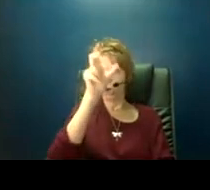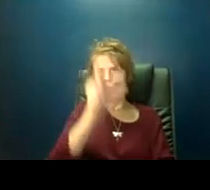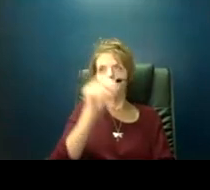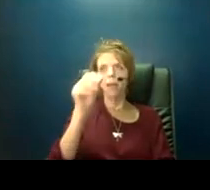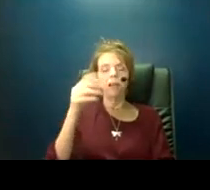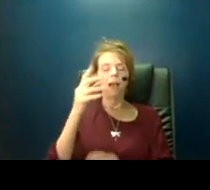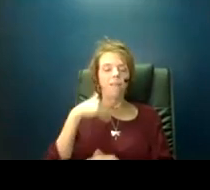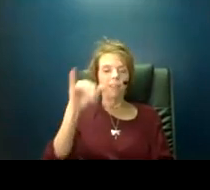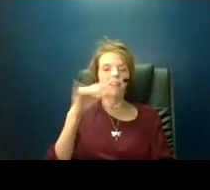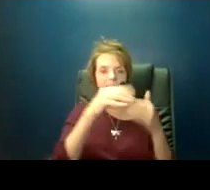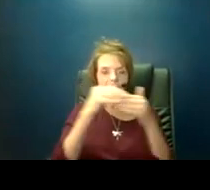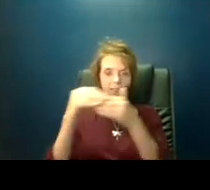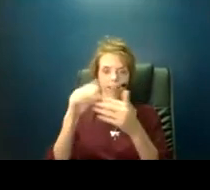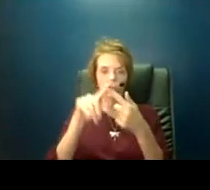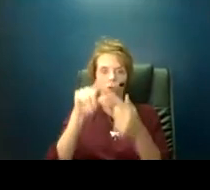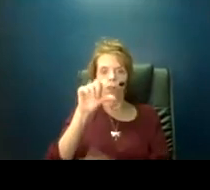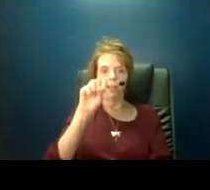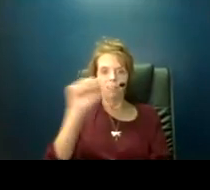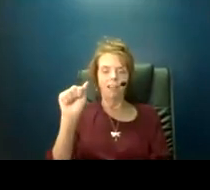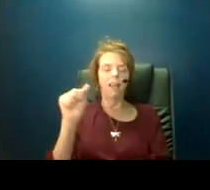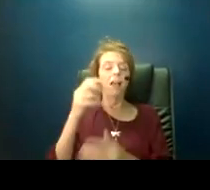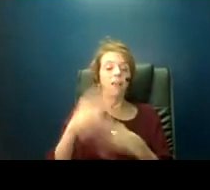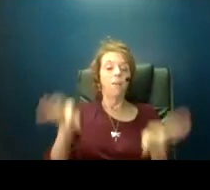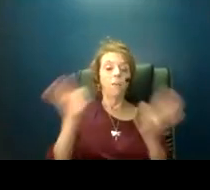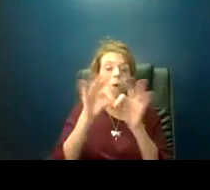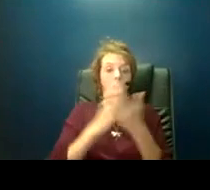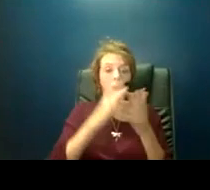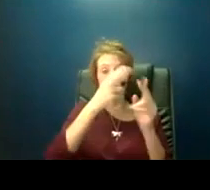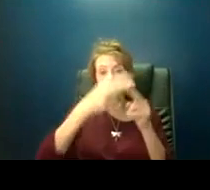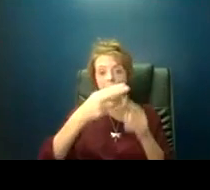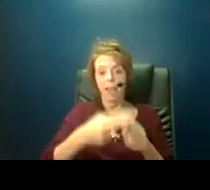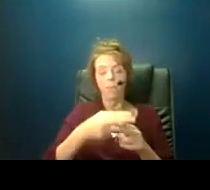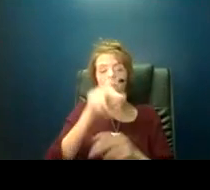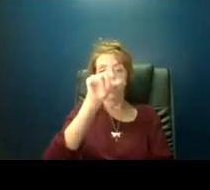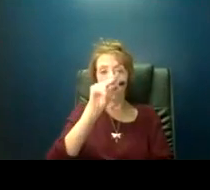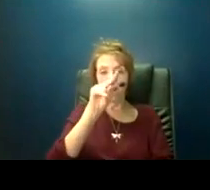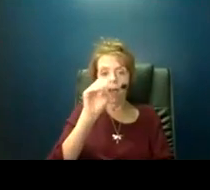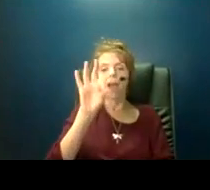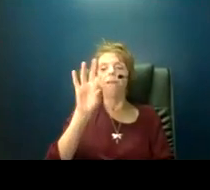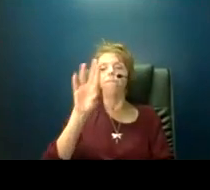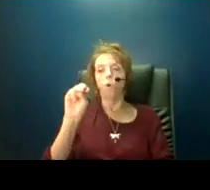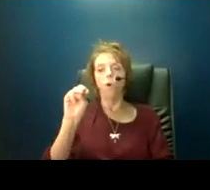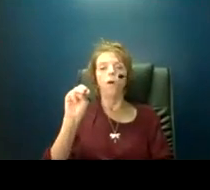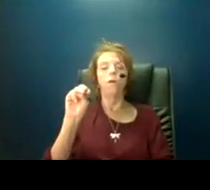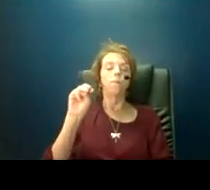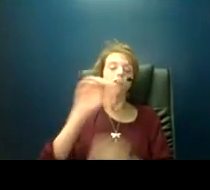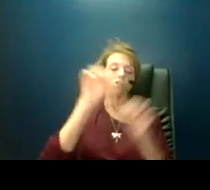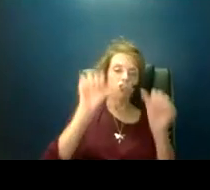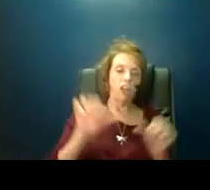Lisa's workshop, the essential elements is where you're naming line, form, shape, color, body, energy, space,